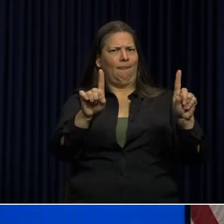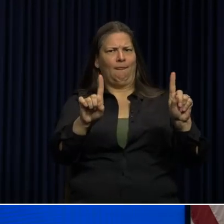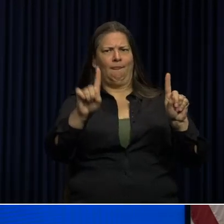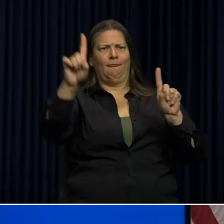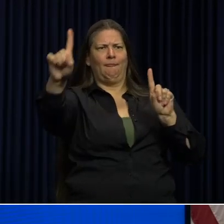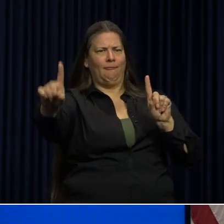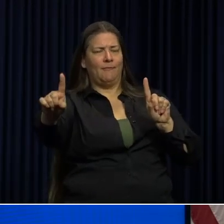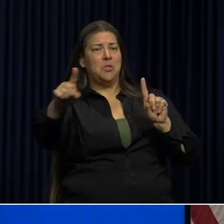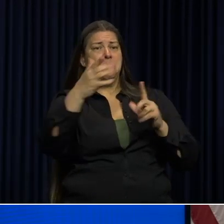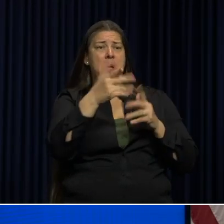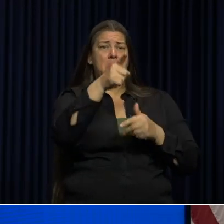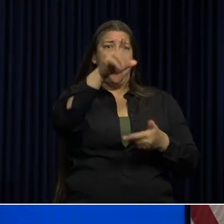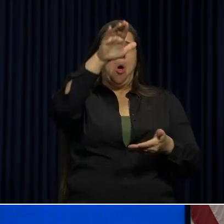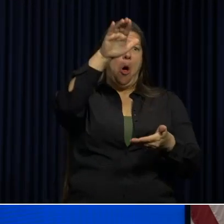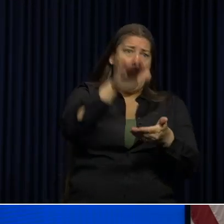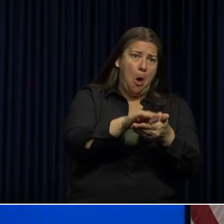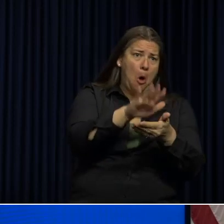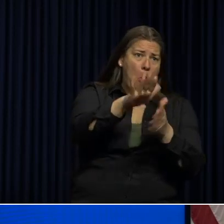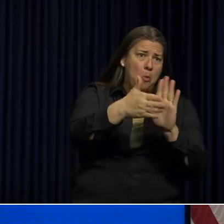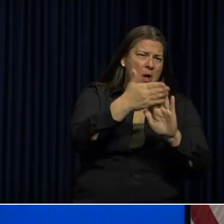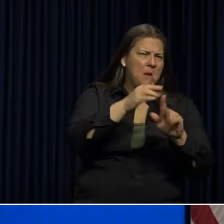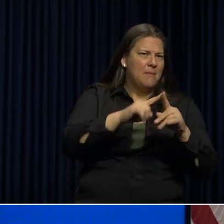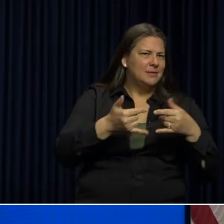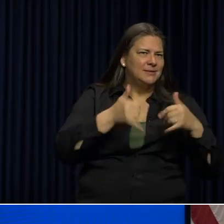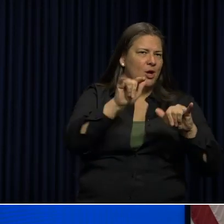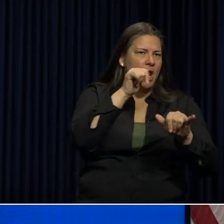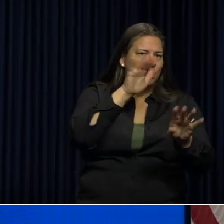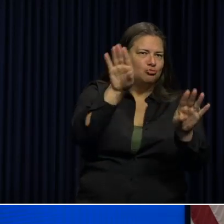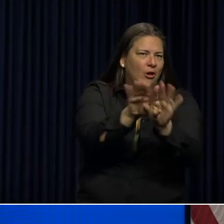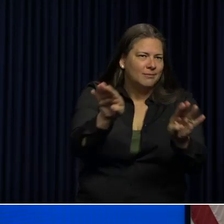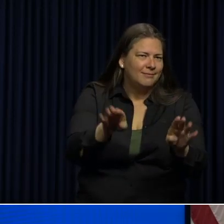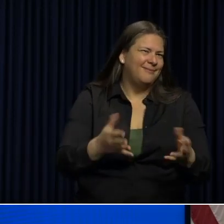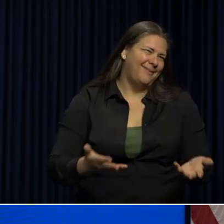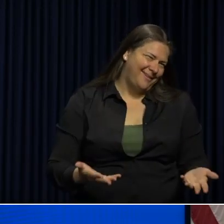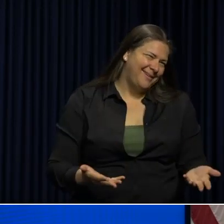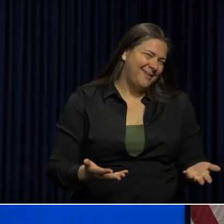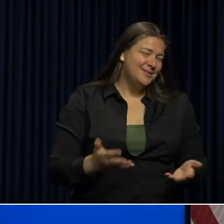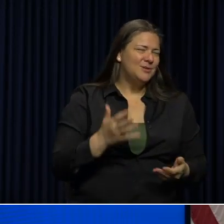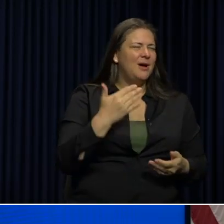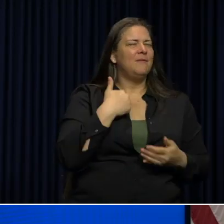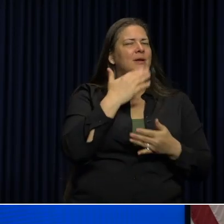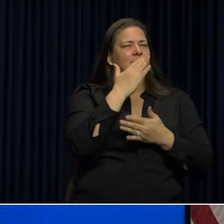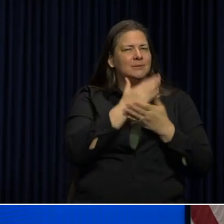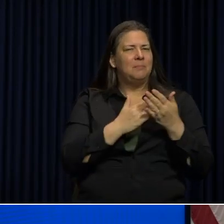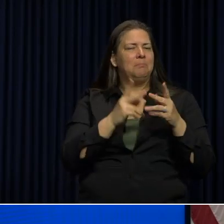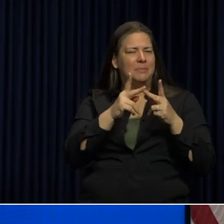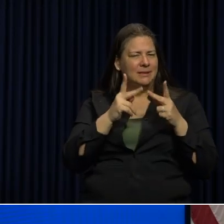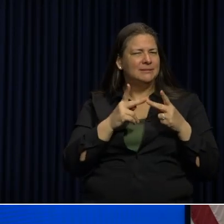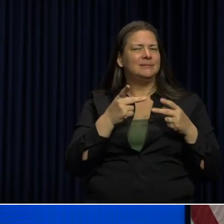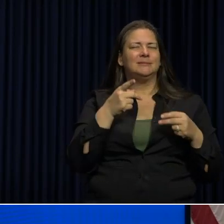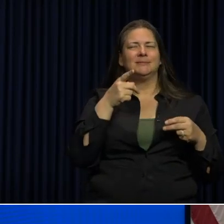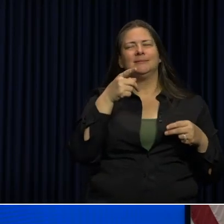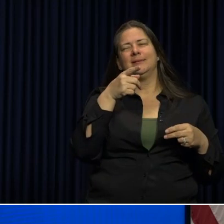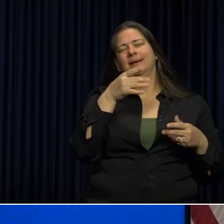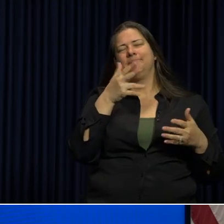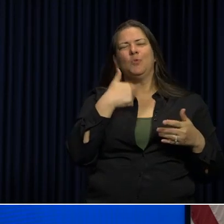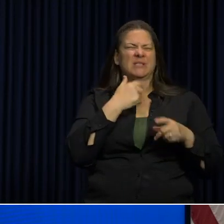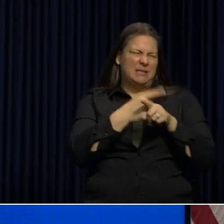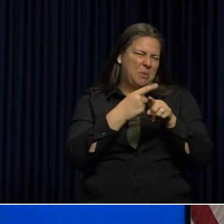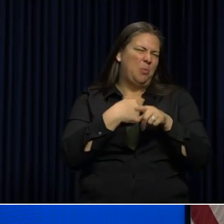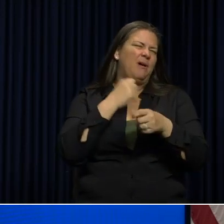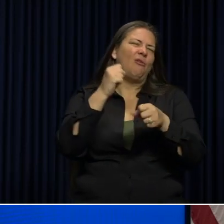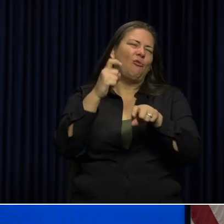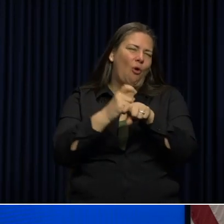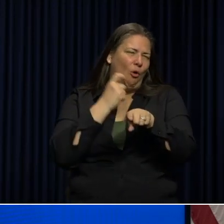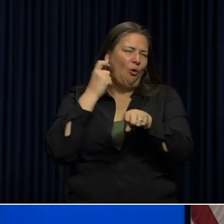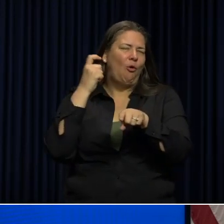of percent, but you're not down. But still, there are places that from time to time we get calls that are operating the